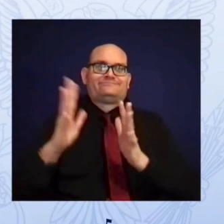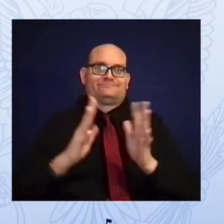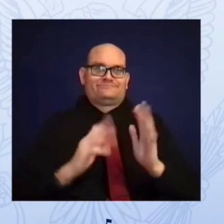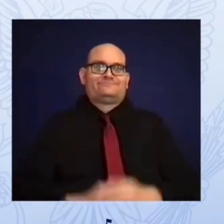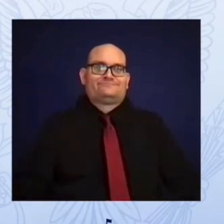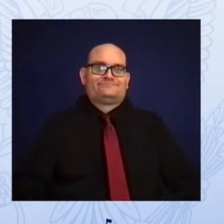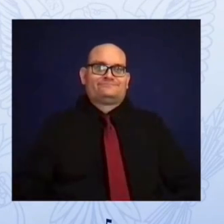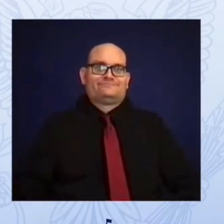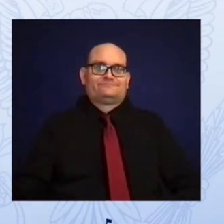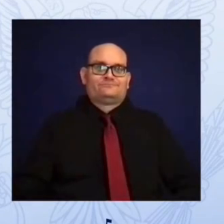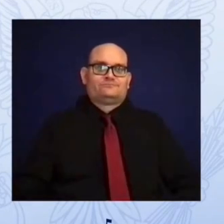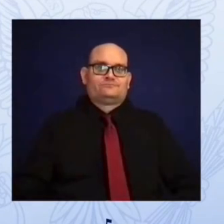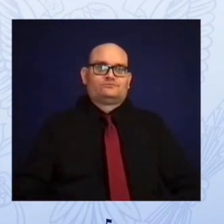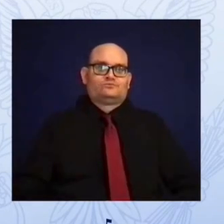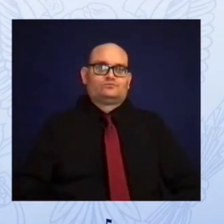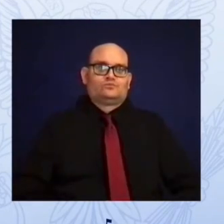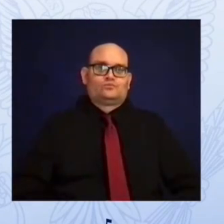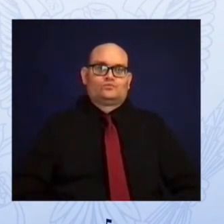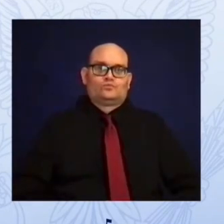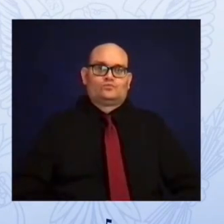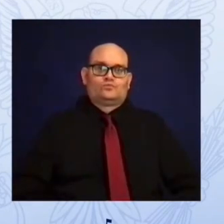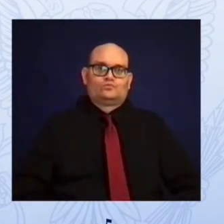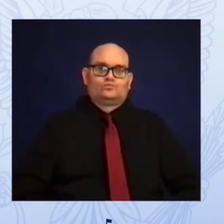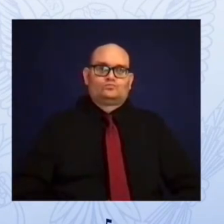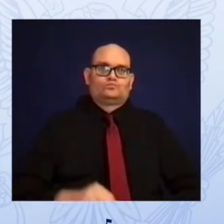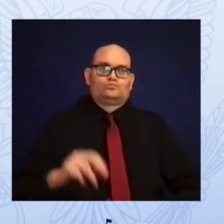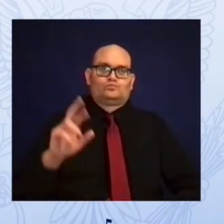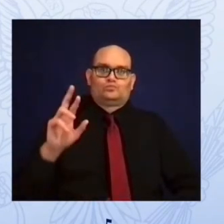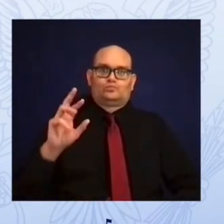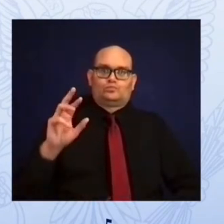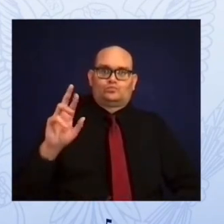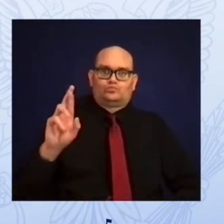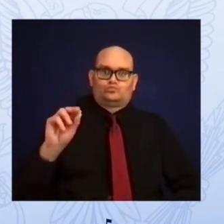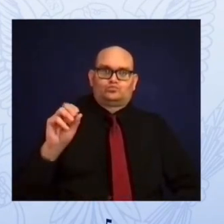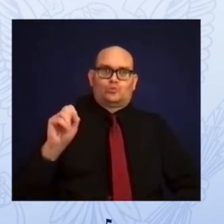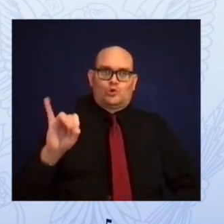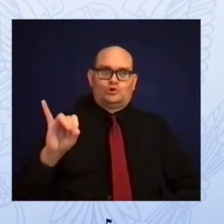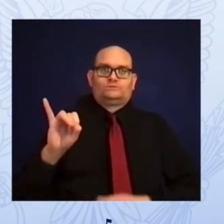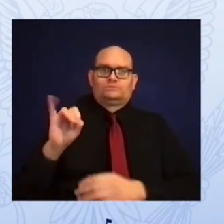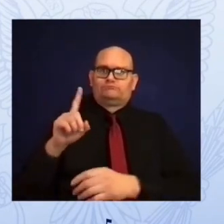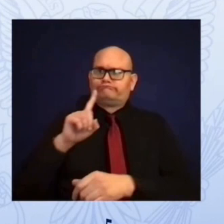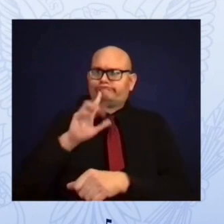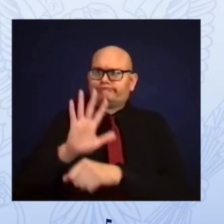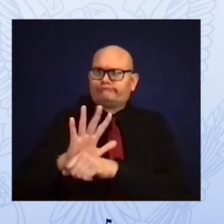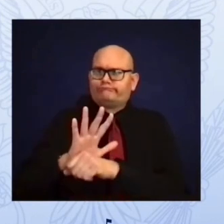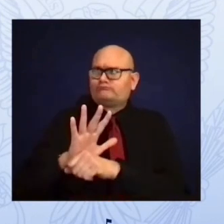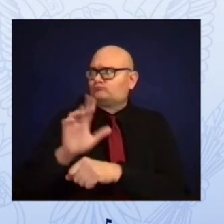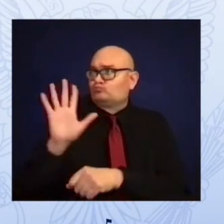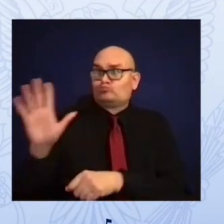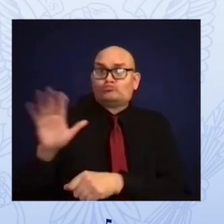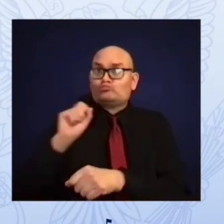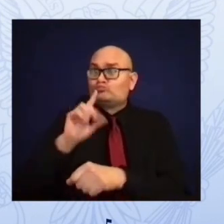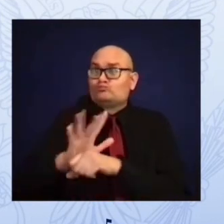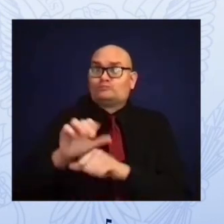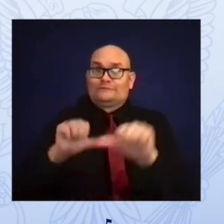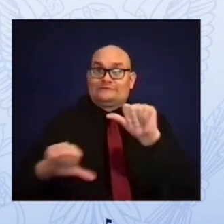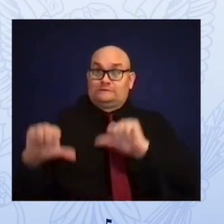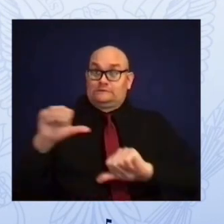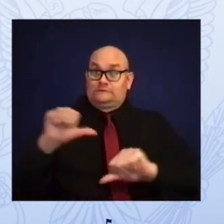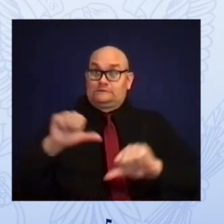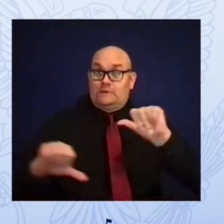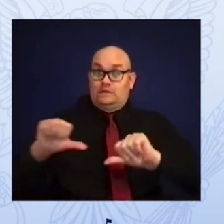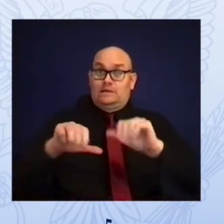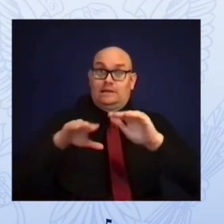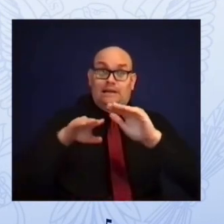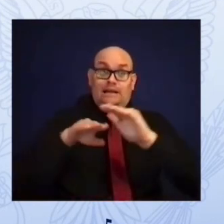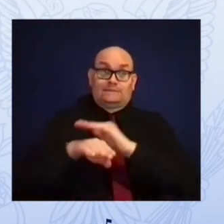COSY is dedicated to making science accessible for all. I think maybe I should have done this at the beginning, so sorry for that. Through each exhibit,